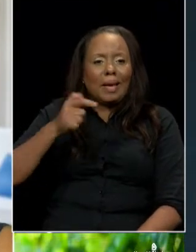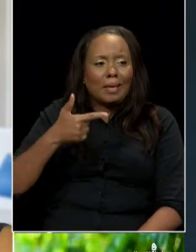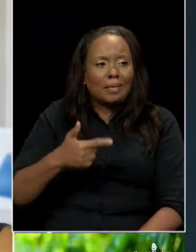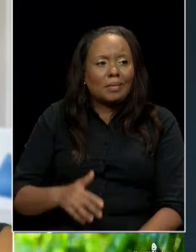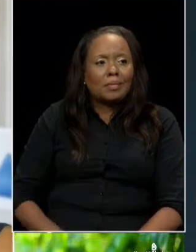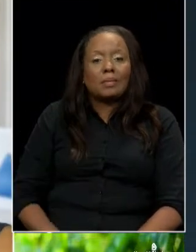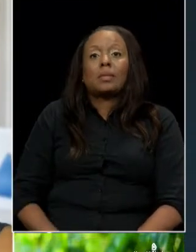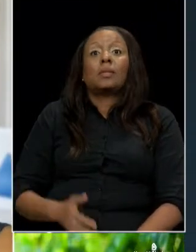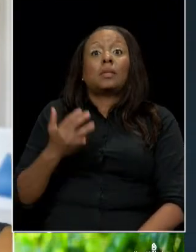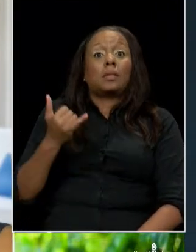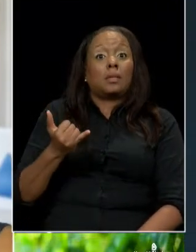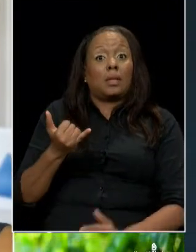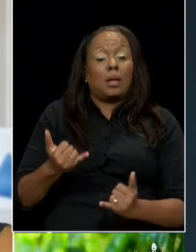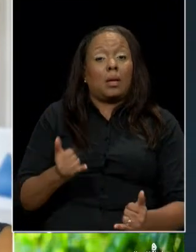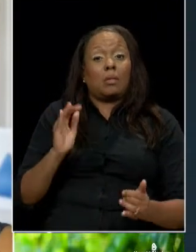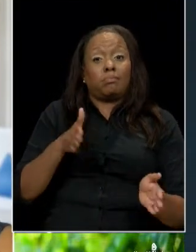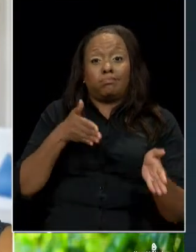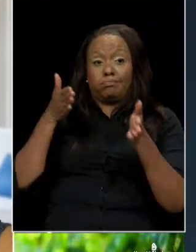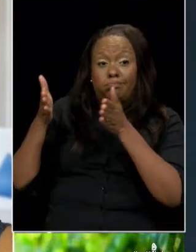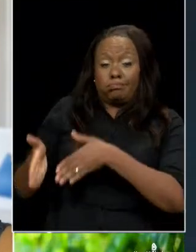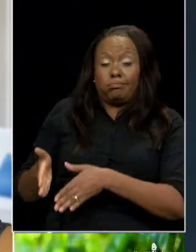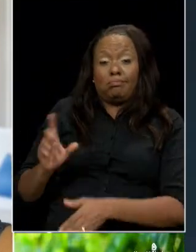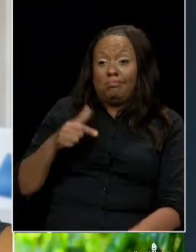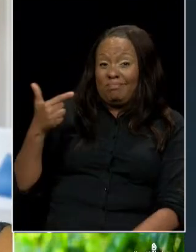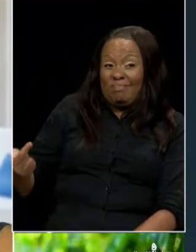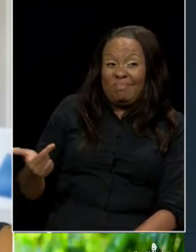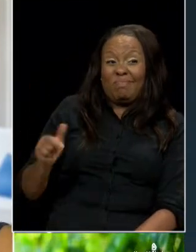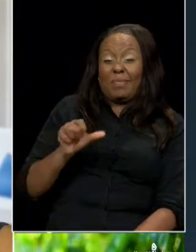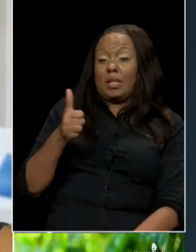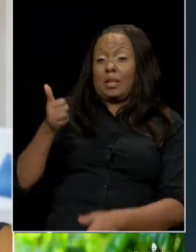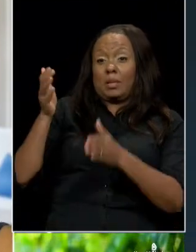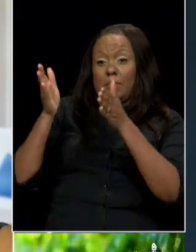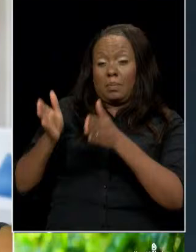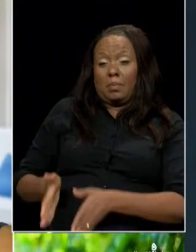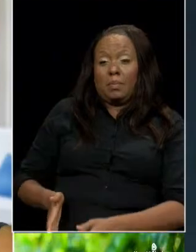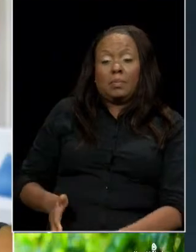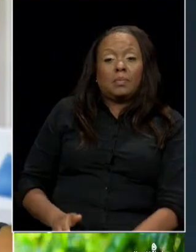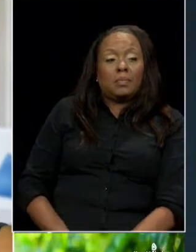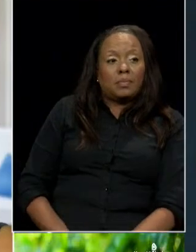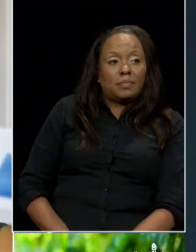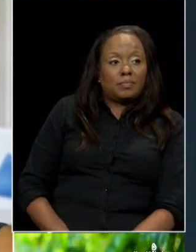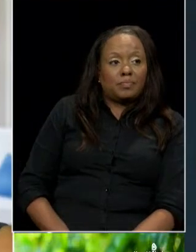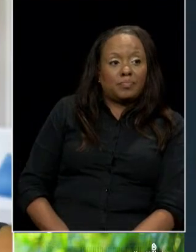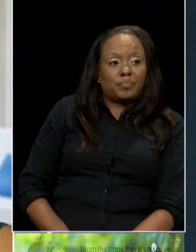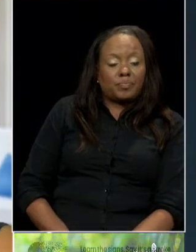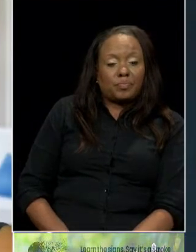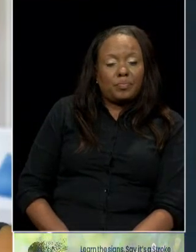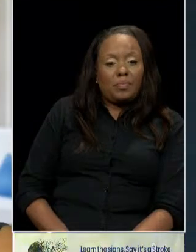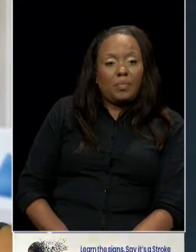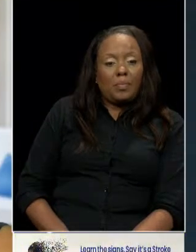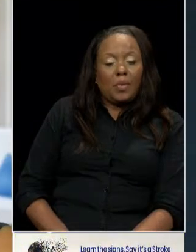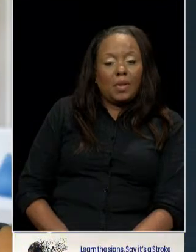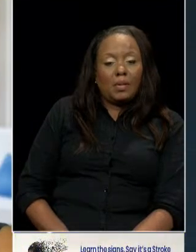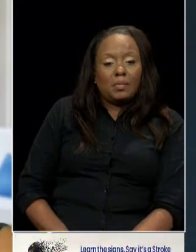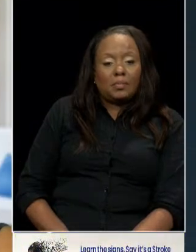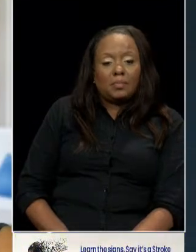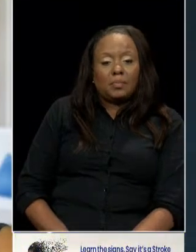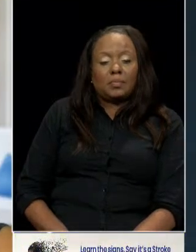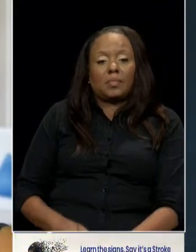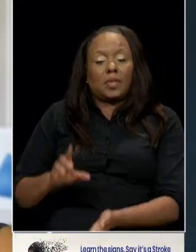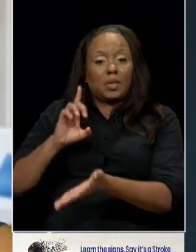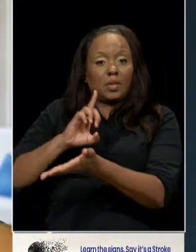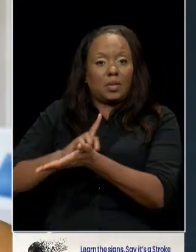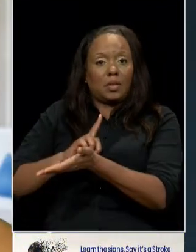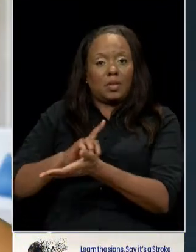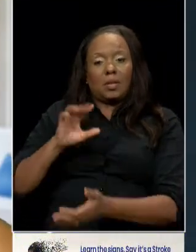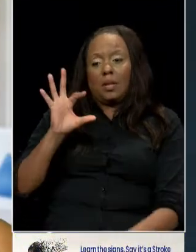other specialists in this discussion tonight, and I'd like perhaps to go first to Dr. Selwyn